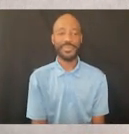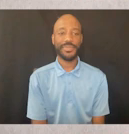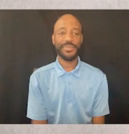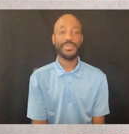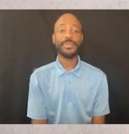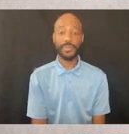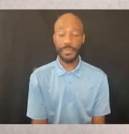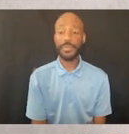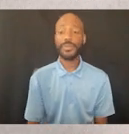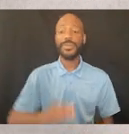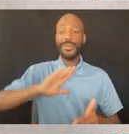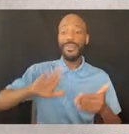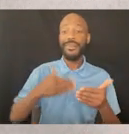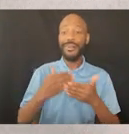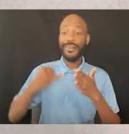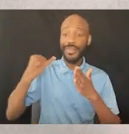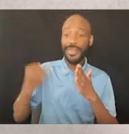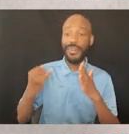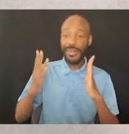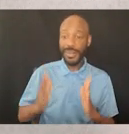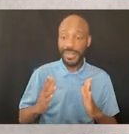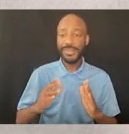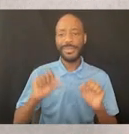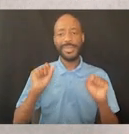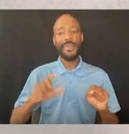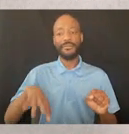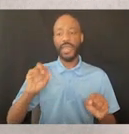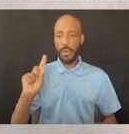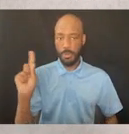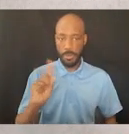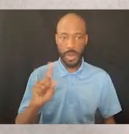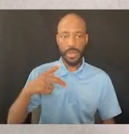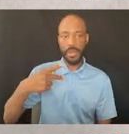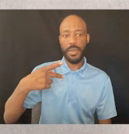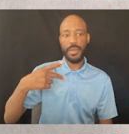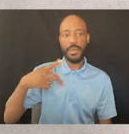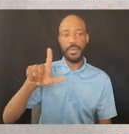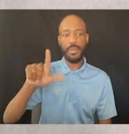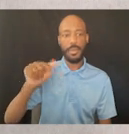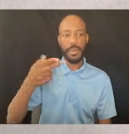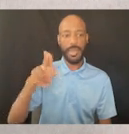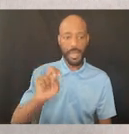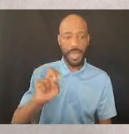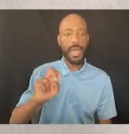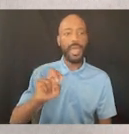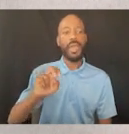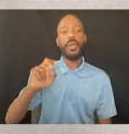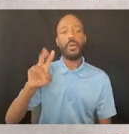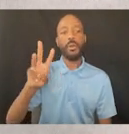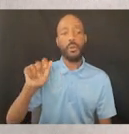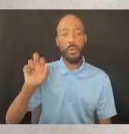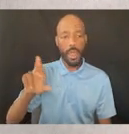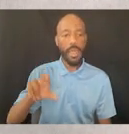You can find all of the artists in the Plague Wear Gala through either their websites or through their Instagram